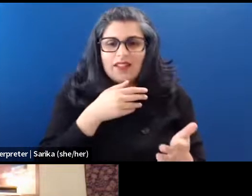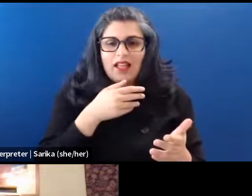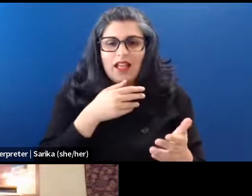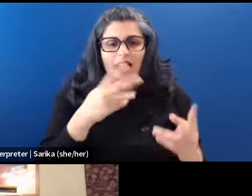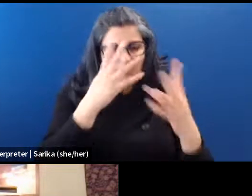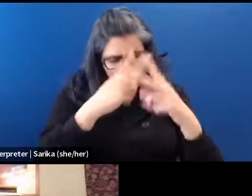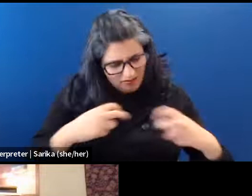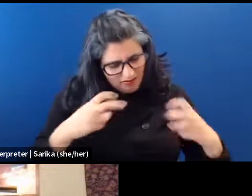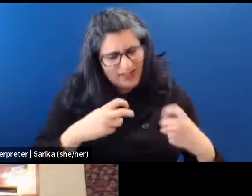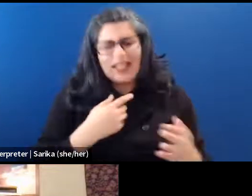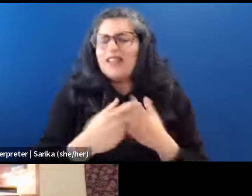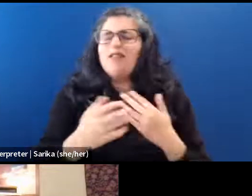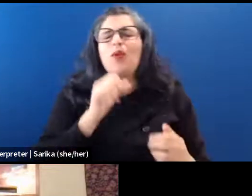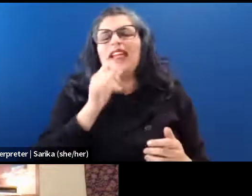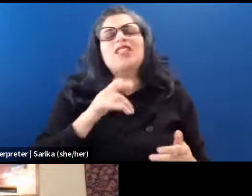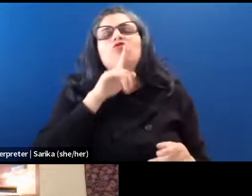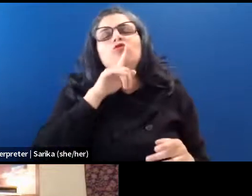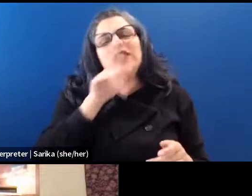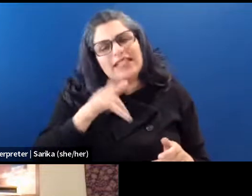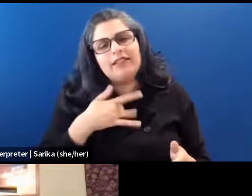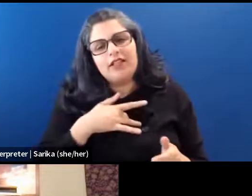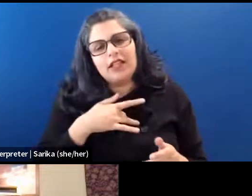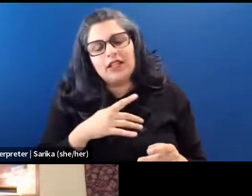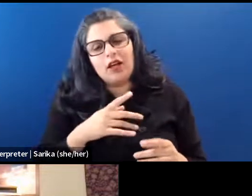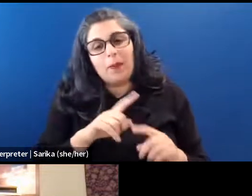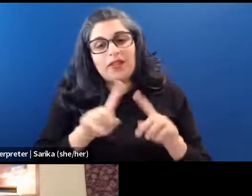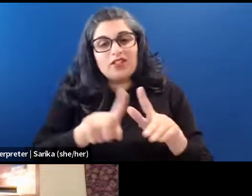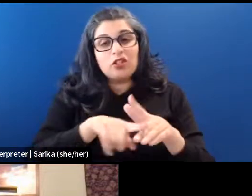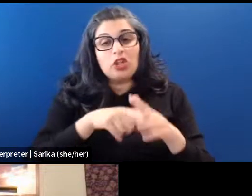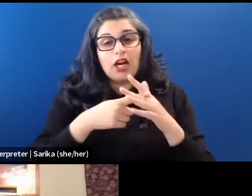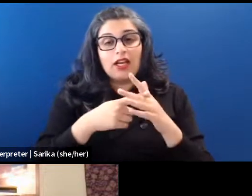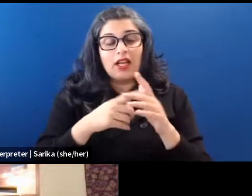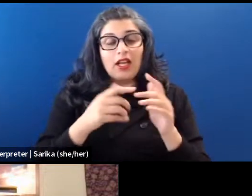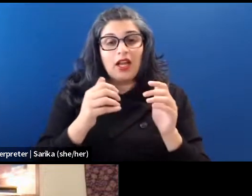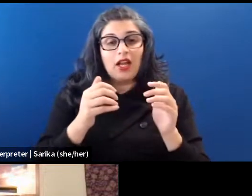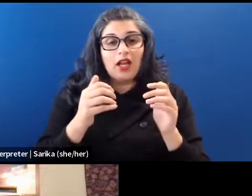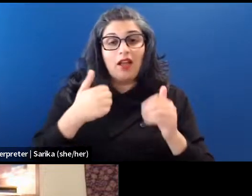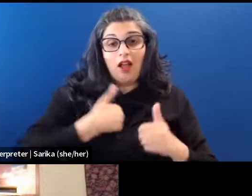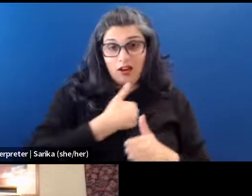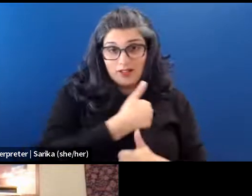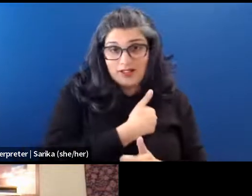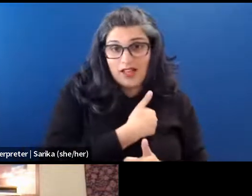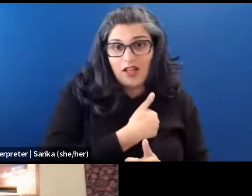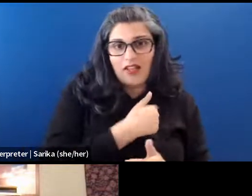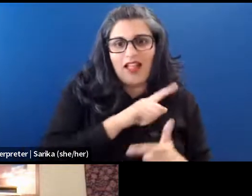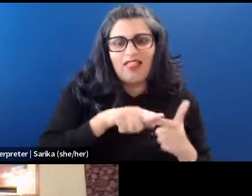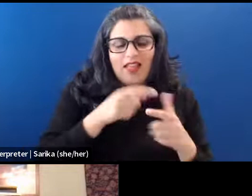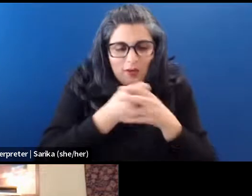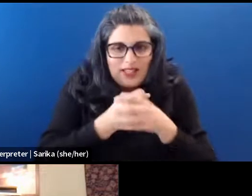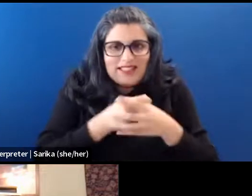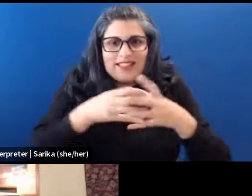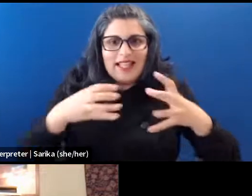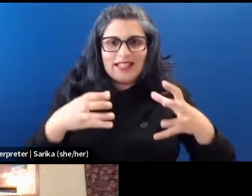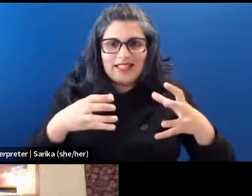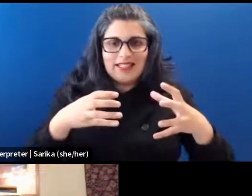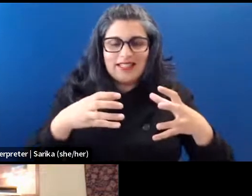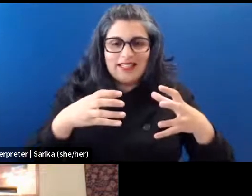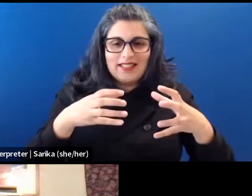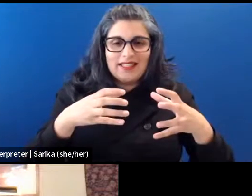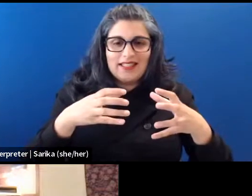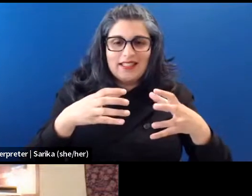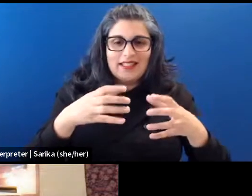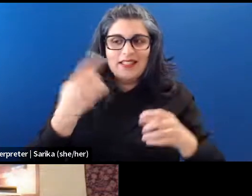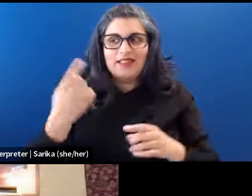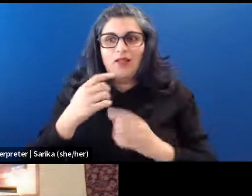I do think starting with ourselves and then in this practice, we extend it. We extend it to a